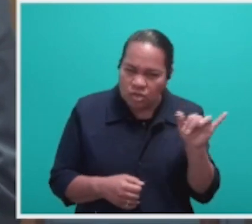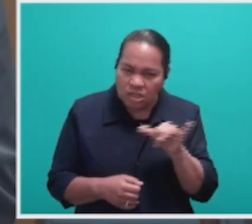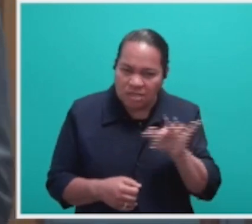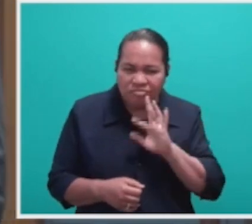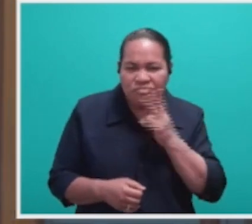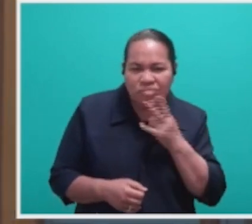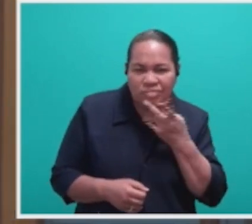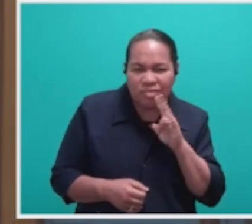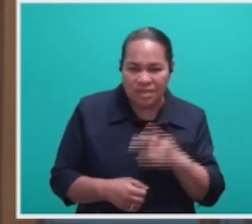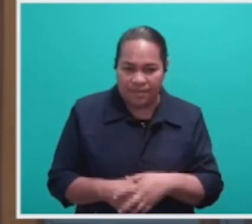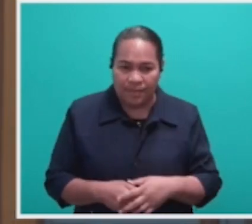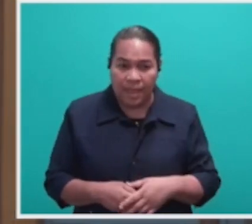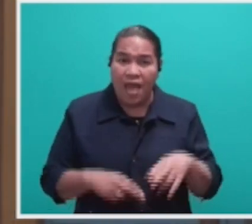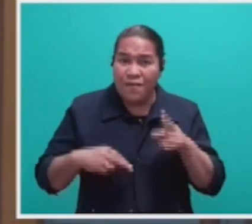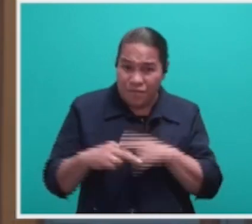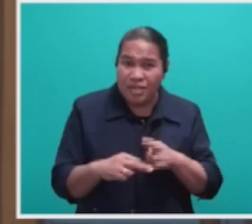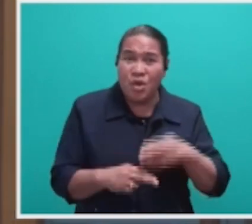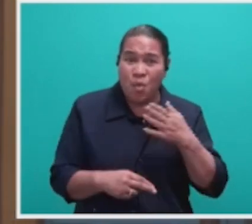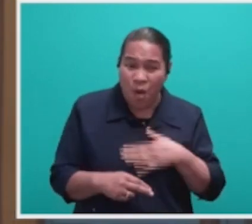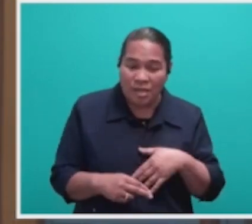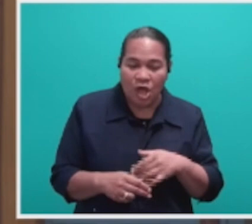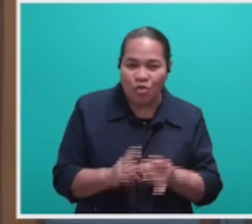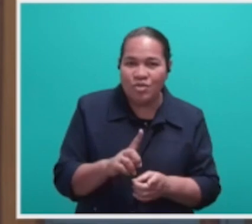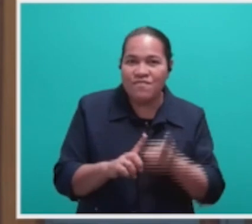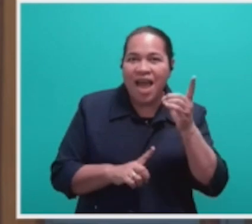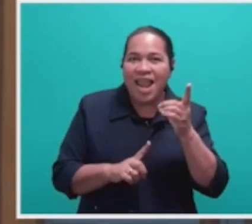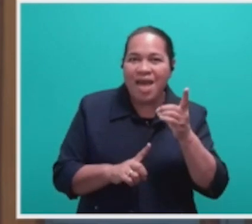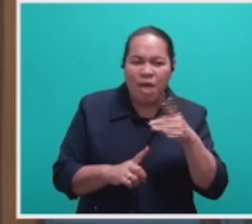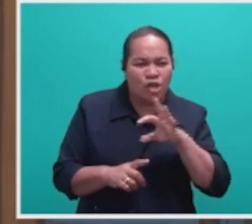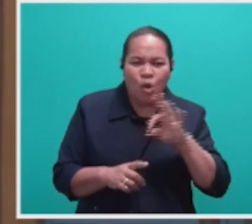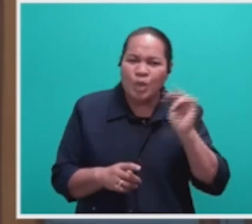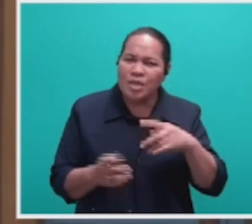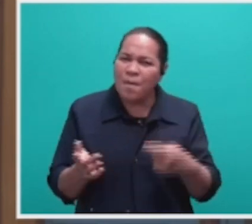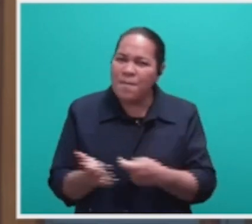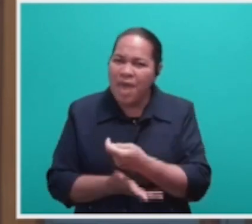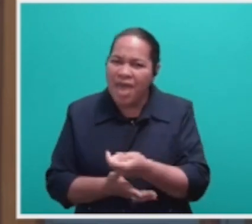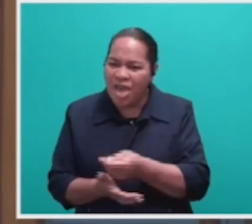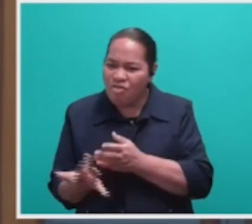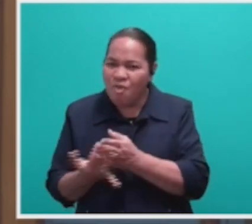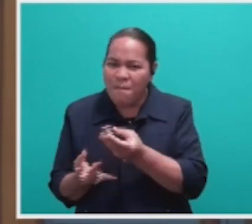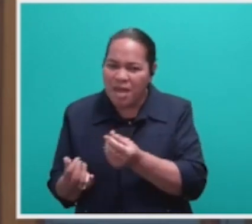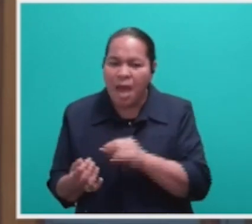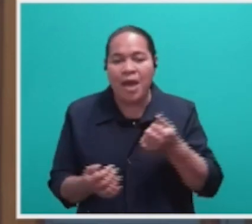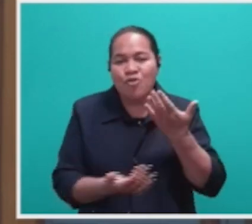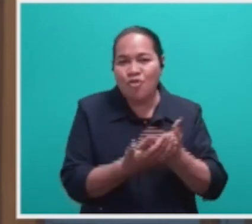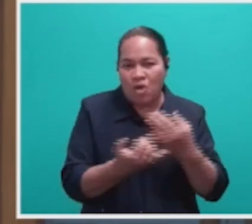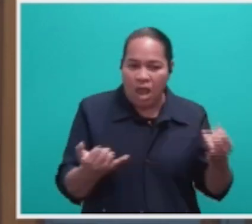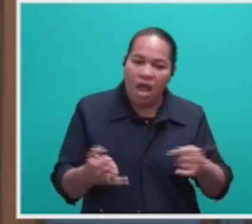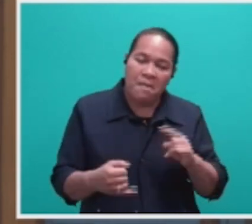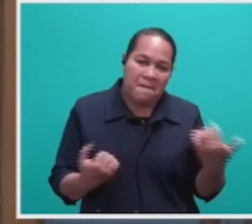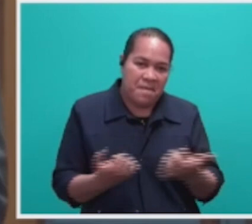that whilst Fiji aims to develop our digital economy, it is being misused, and it does